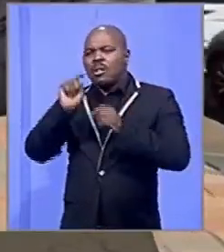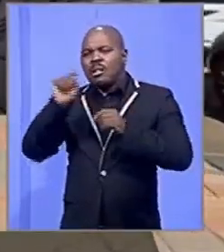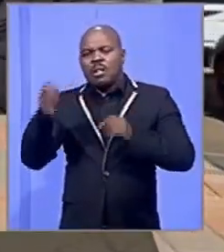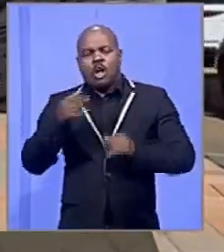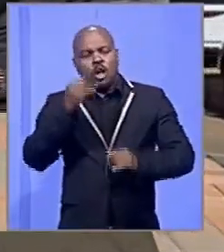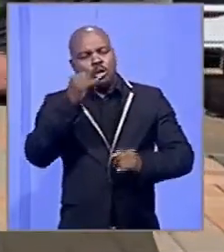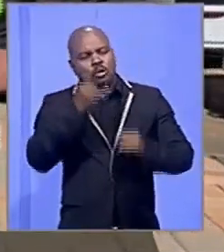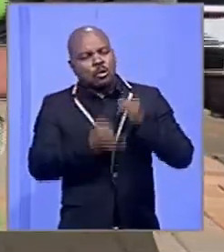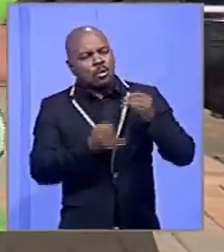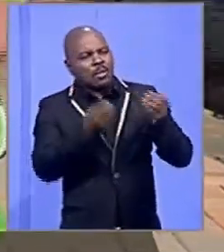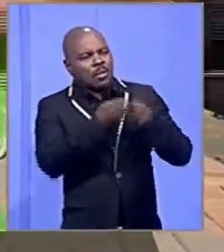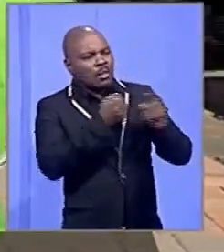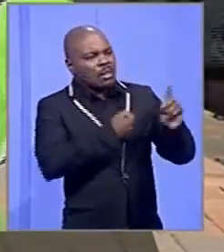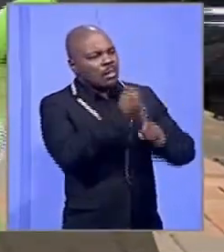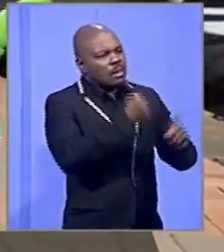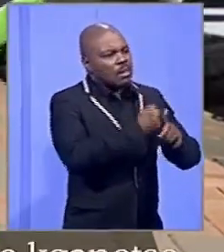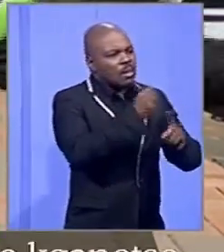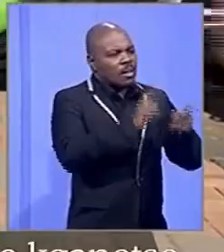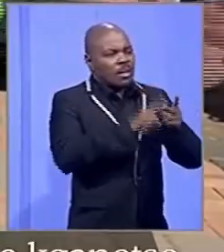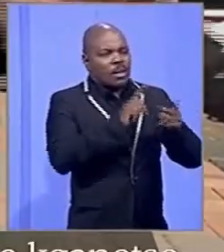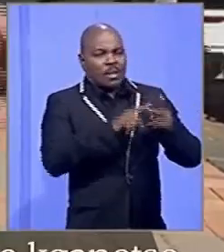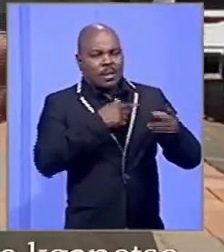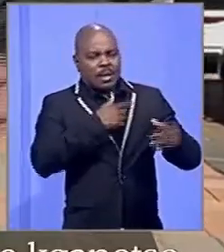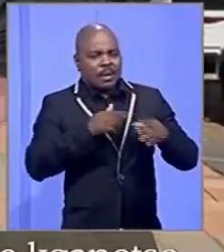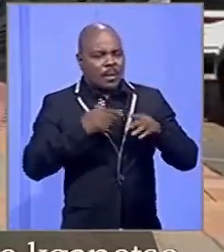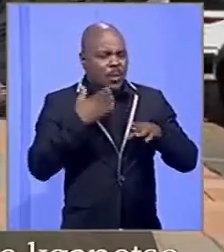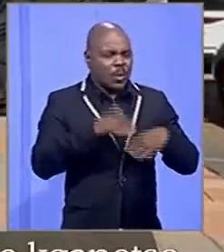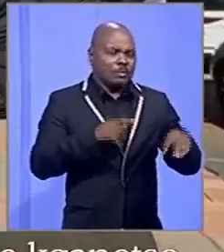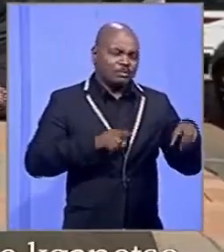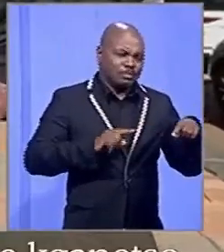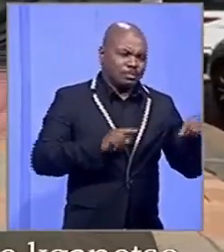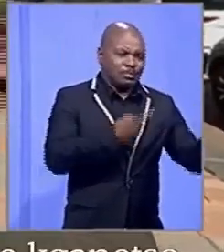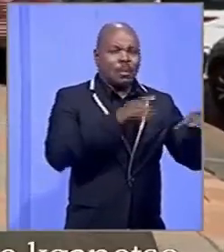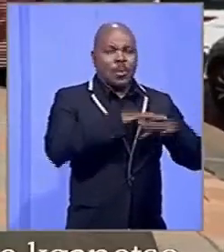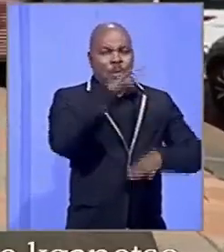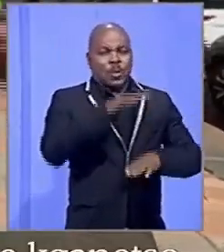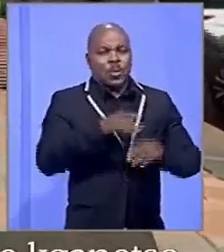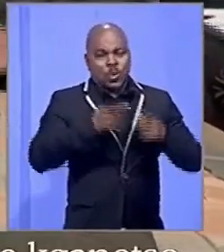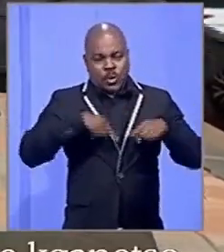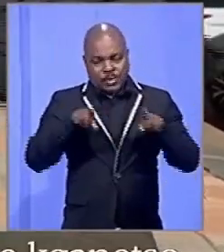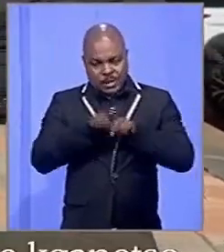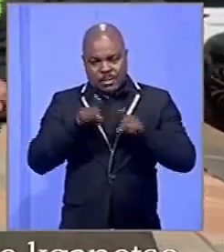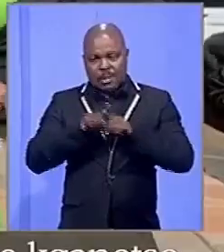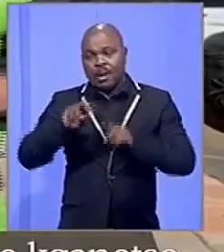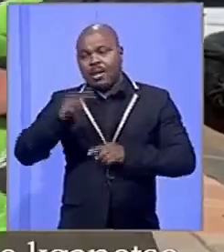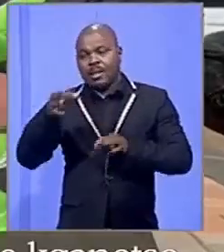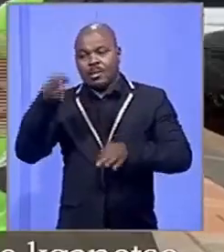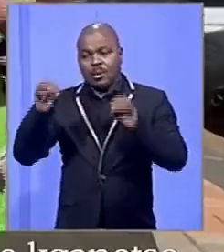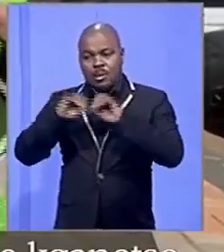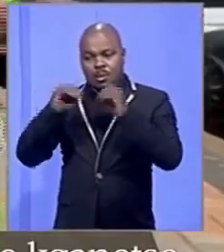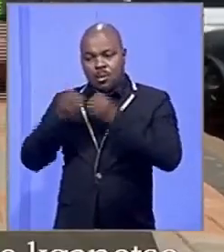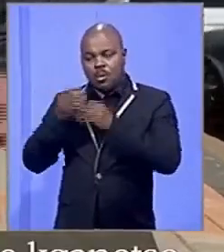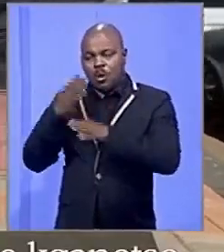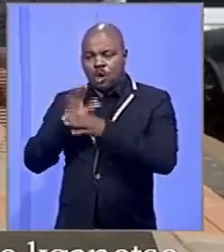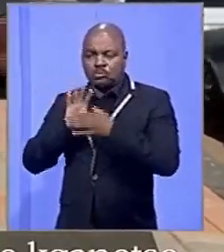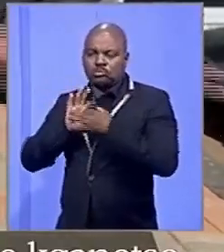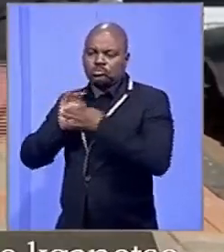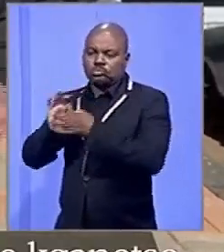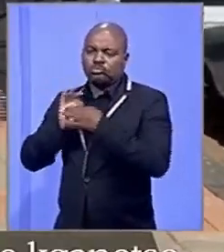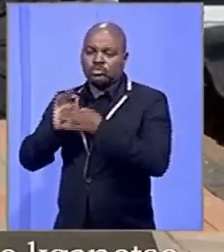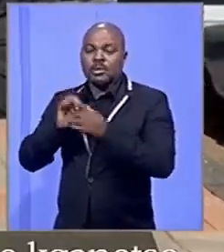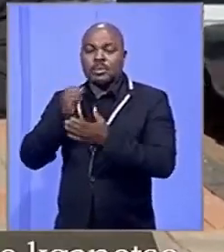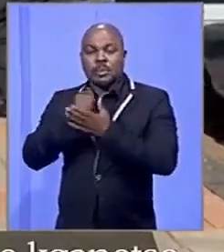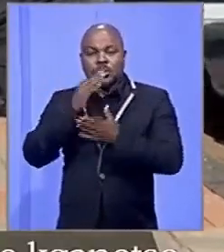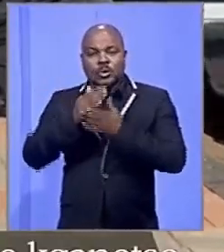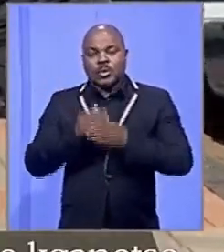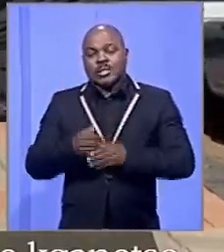fight wrongdoing, that operate way bigger than they really are in real life. And we are going to work with other political parties to make sure that our